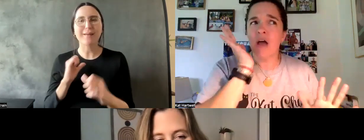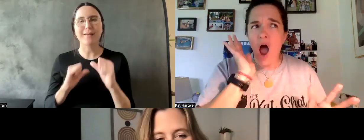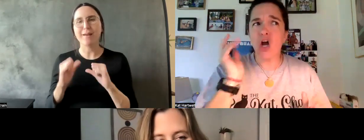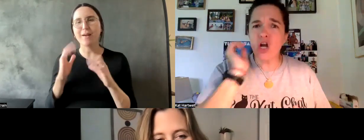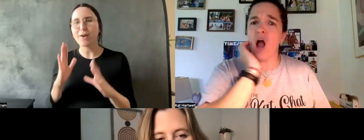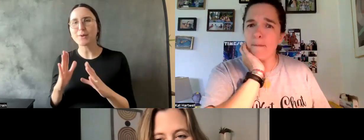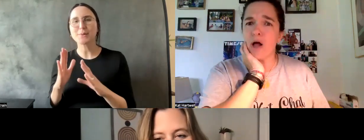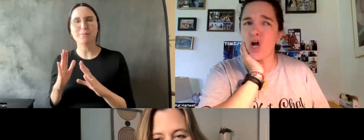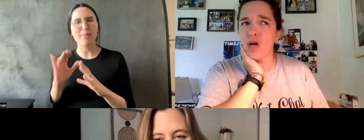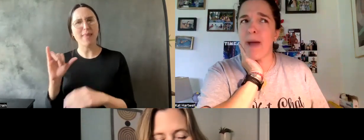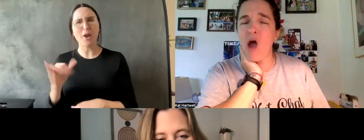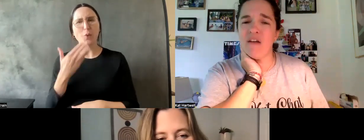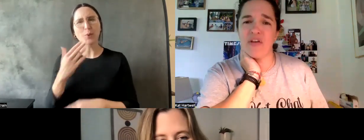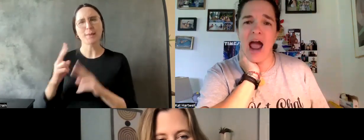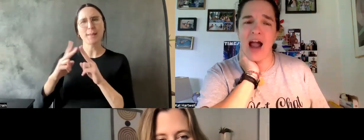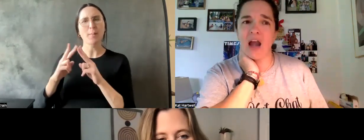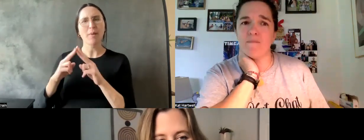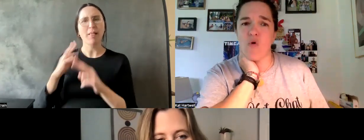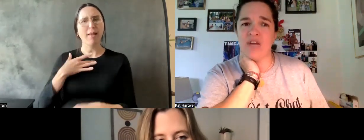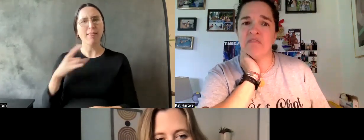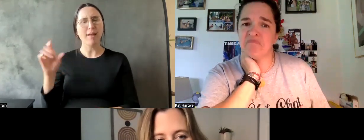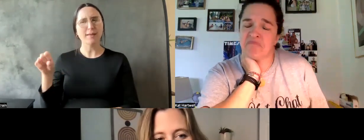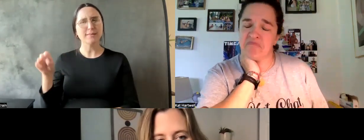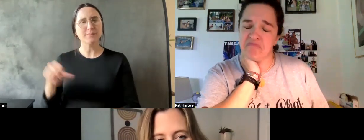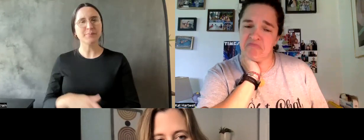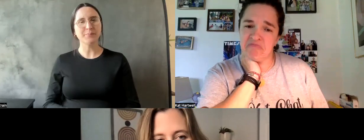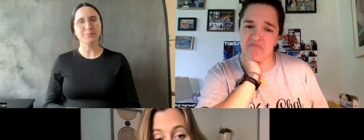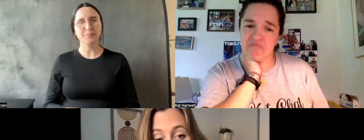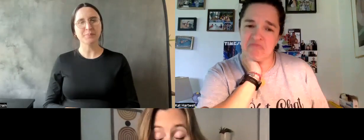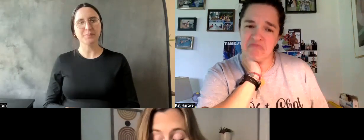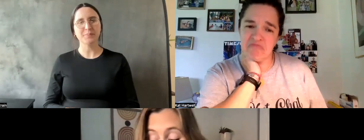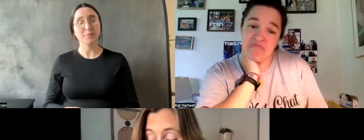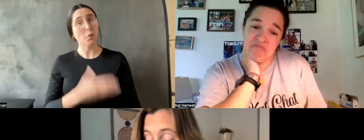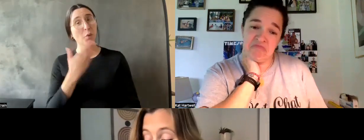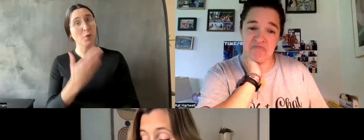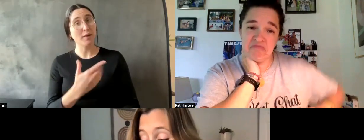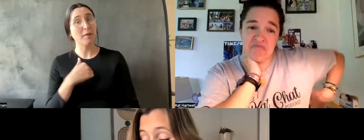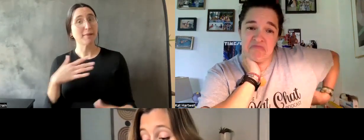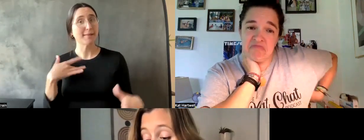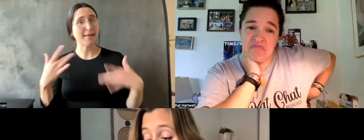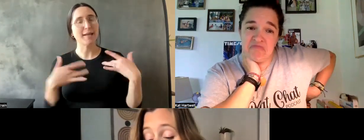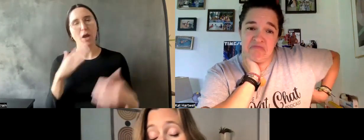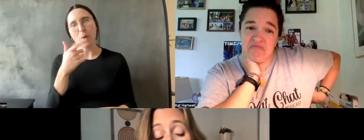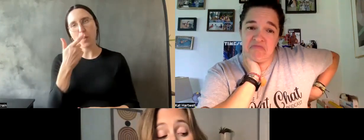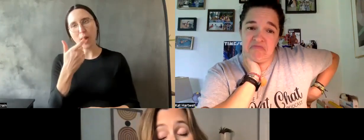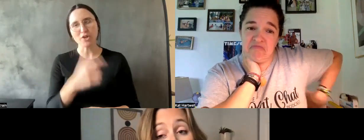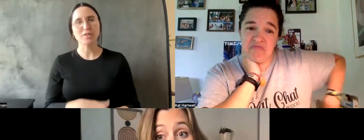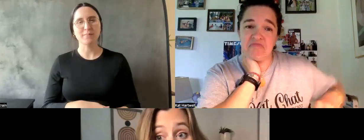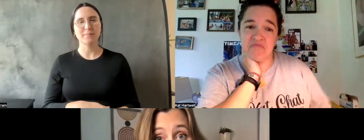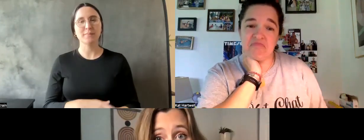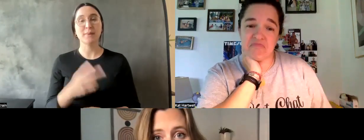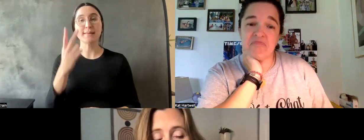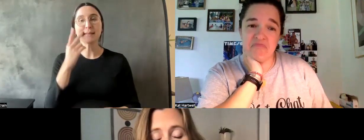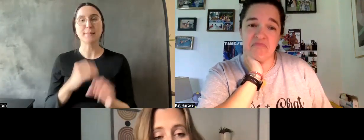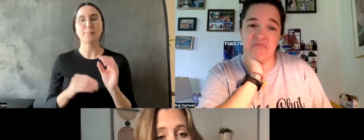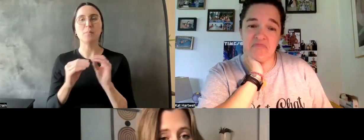pretty a good couple, a good pairing for that kind of movie. Yeah, good. I'm excited to see it. I'd like to see more movies like The Love